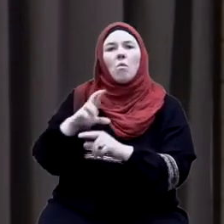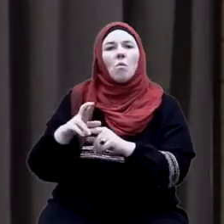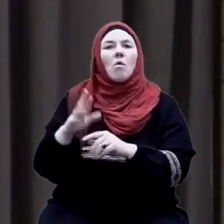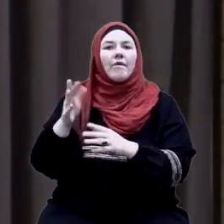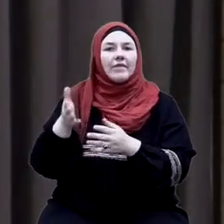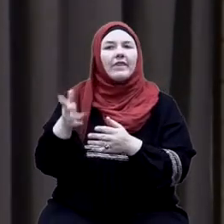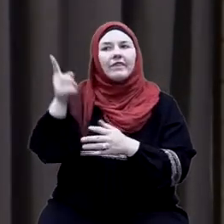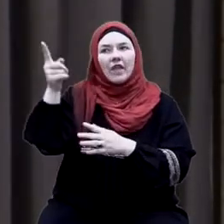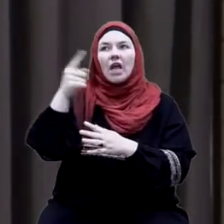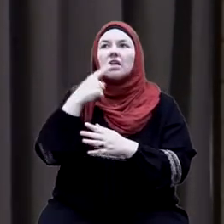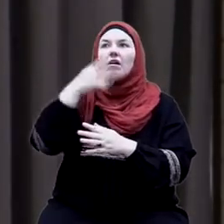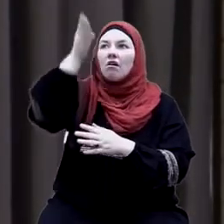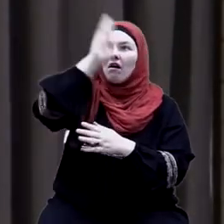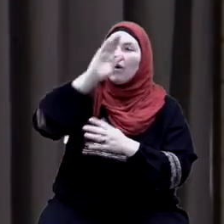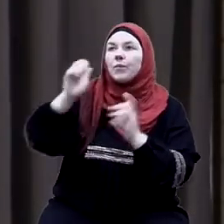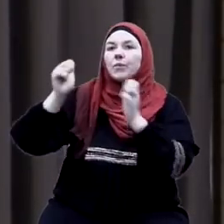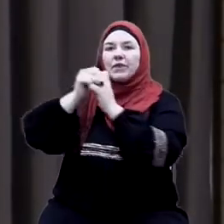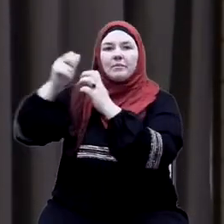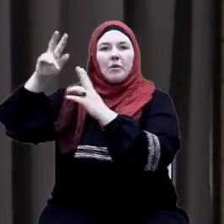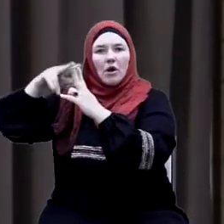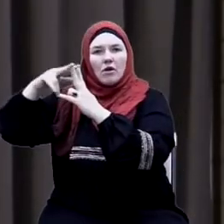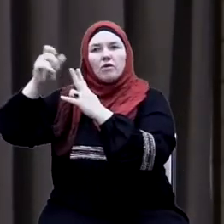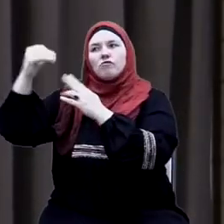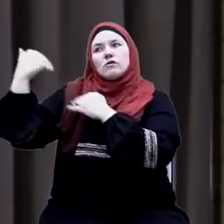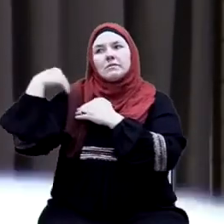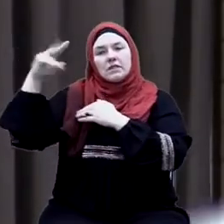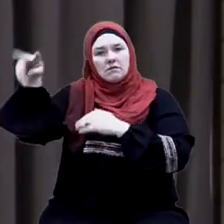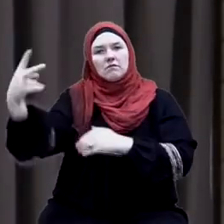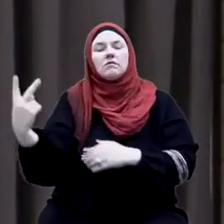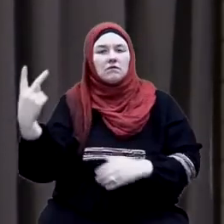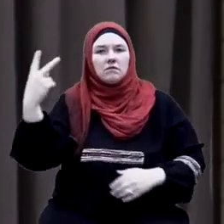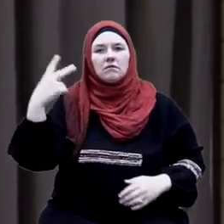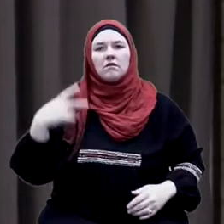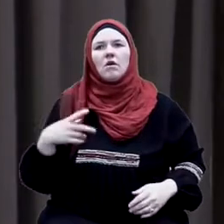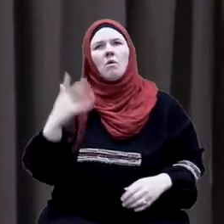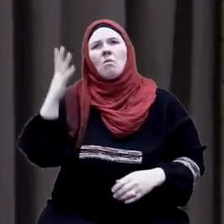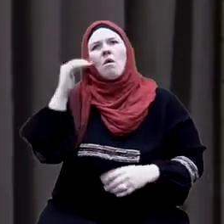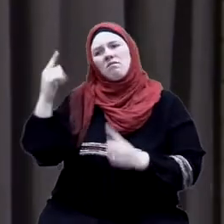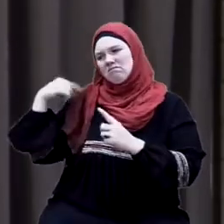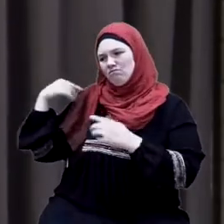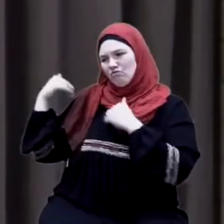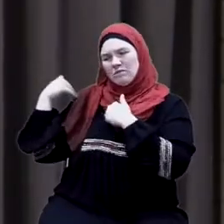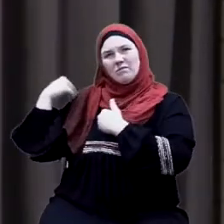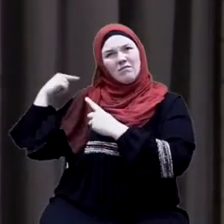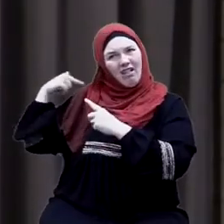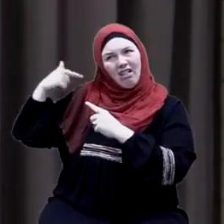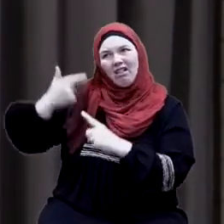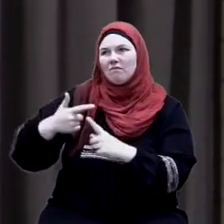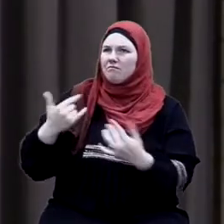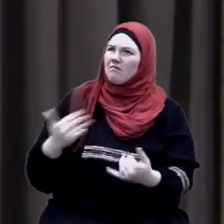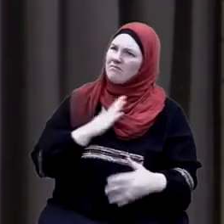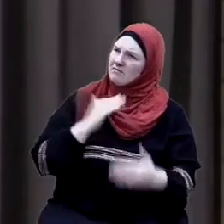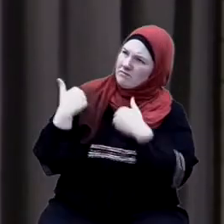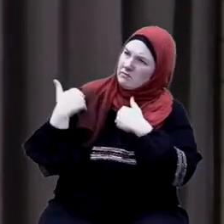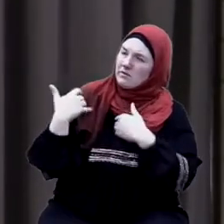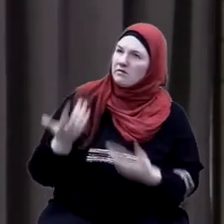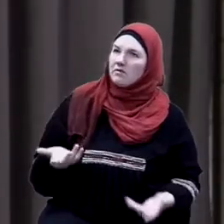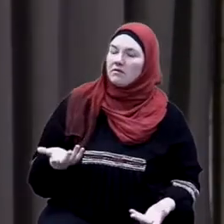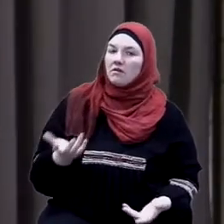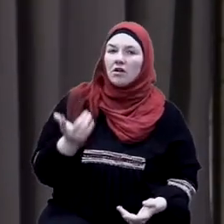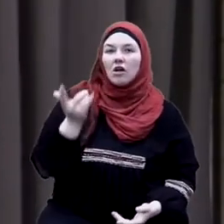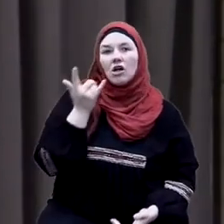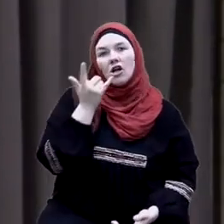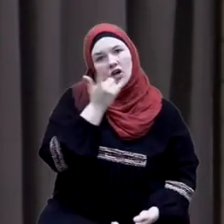God. And why should you hold us responsible for what our forefathers have done? It looks